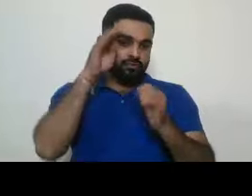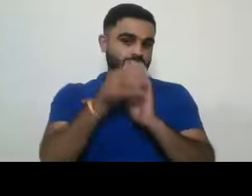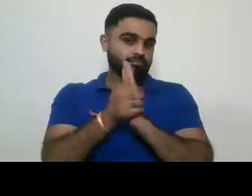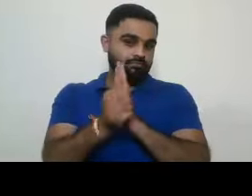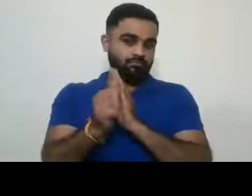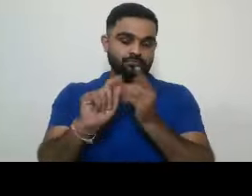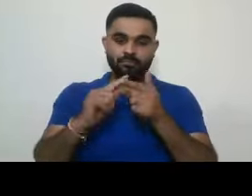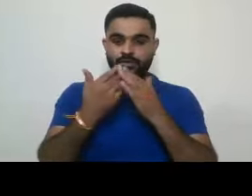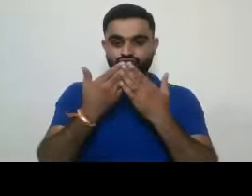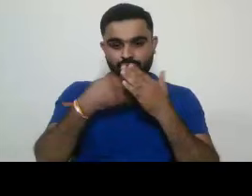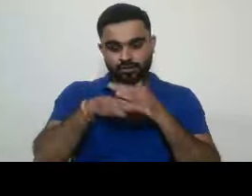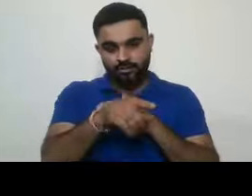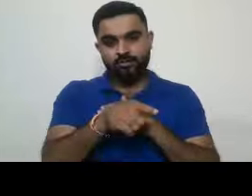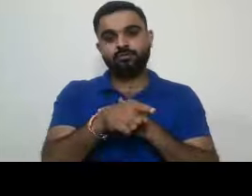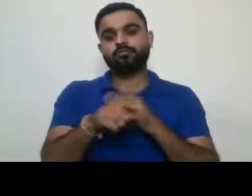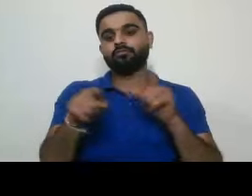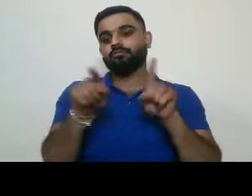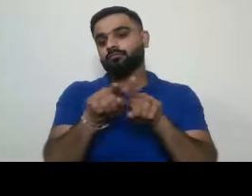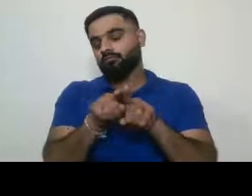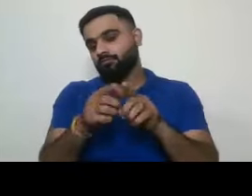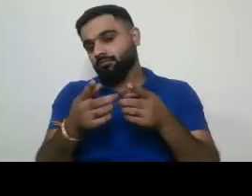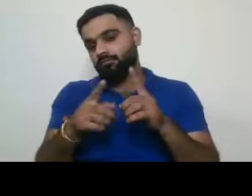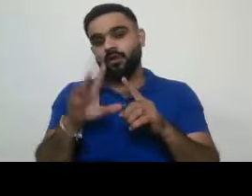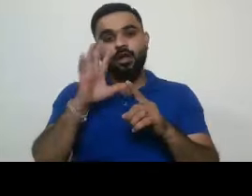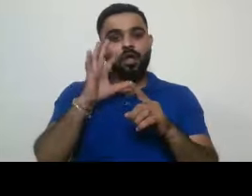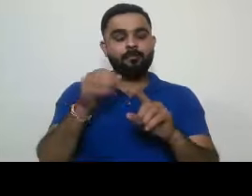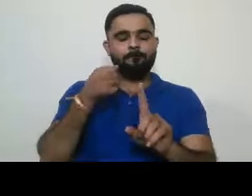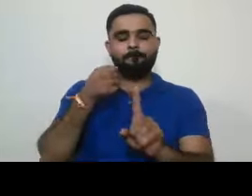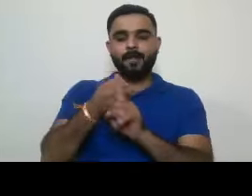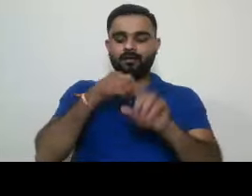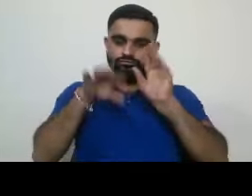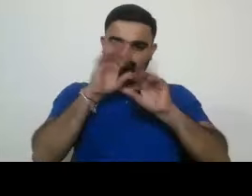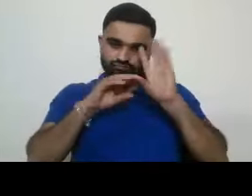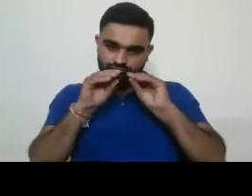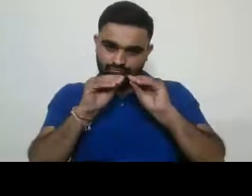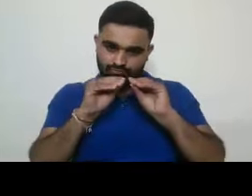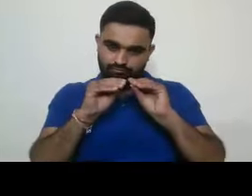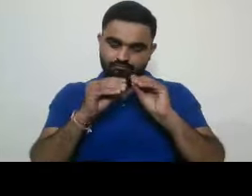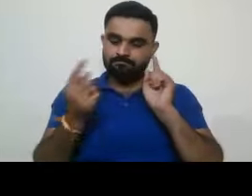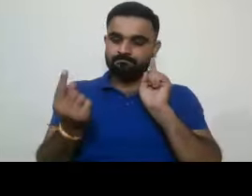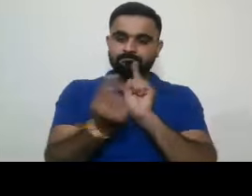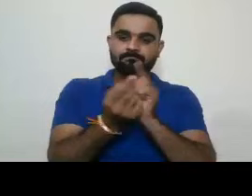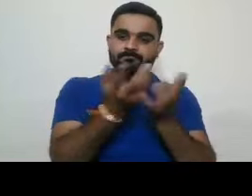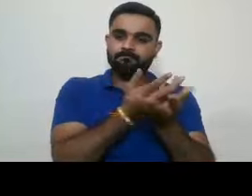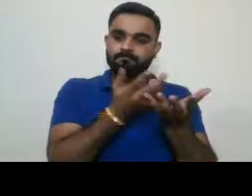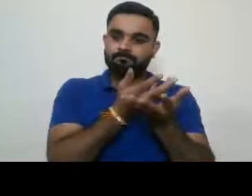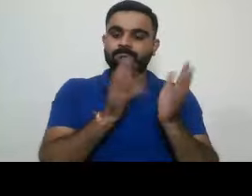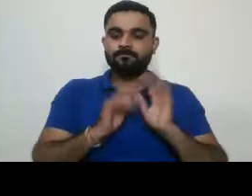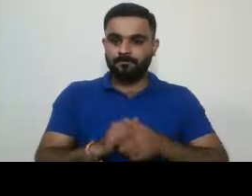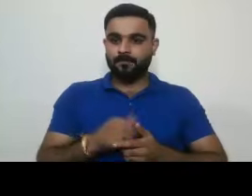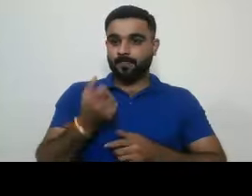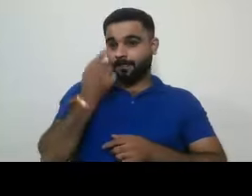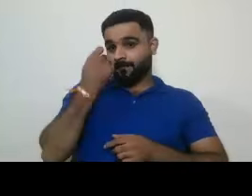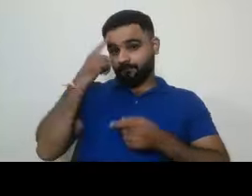in education, as it is a key to effective learning and interaction. I So could that is agree